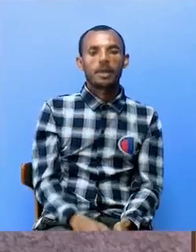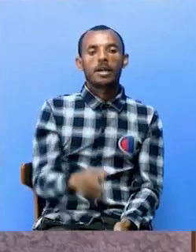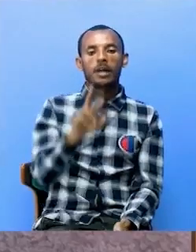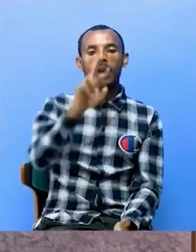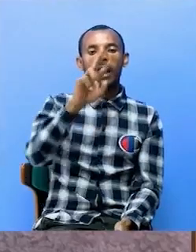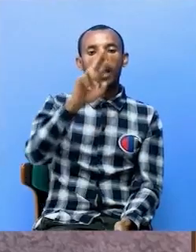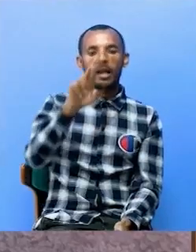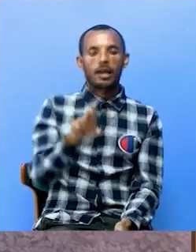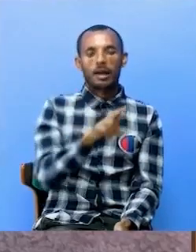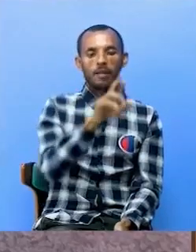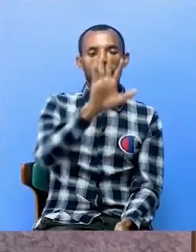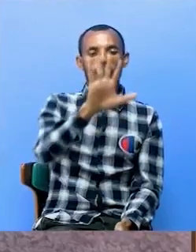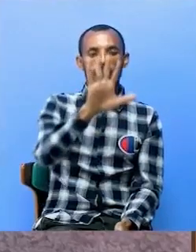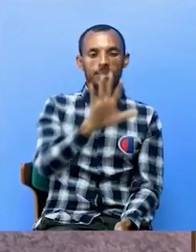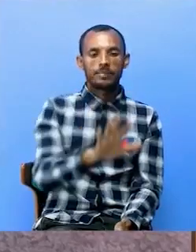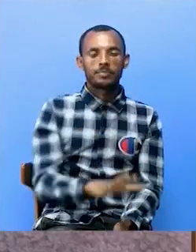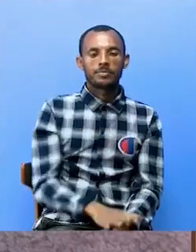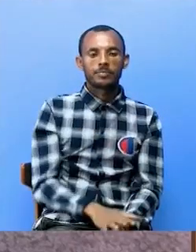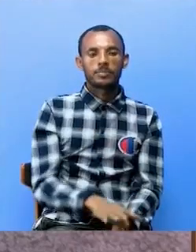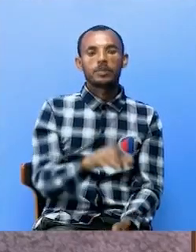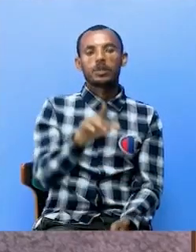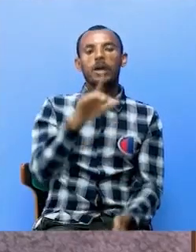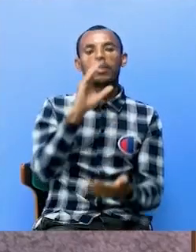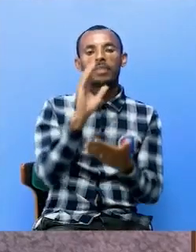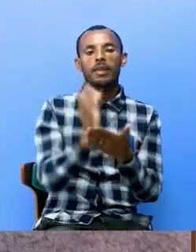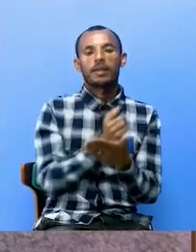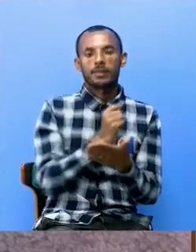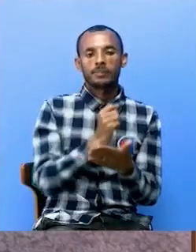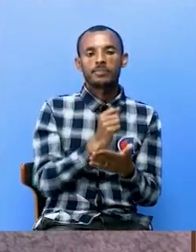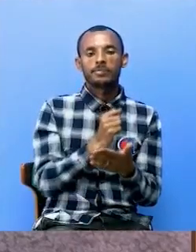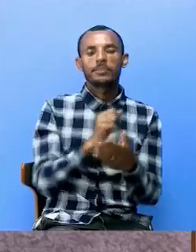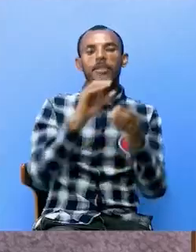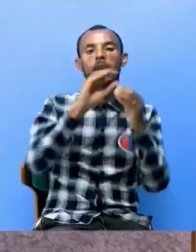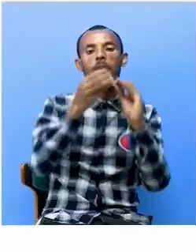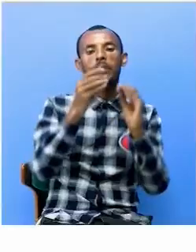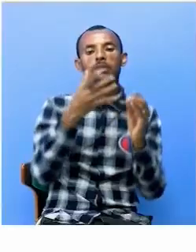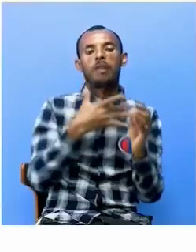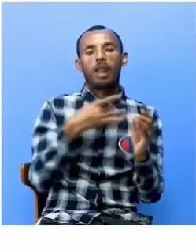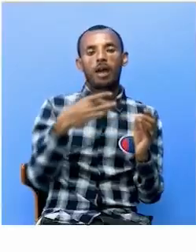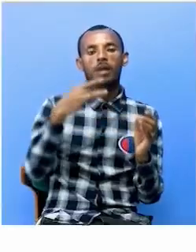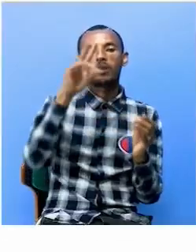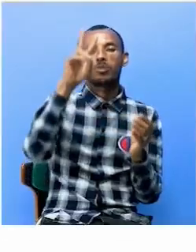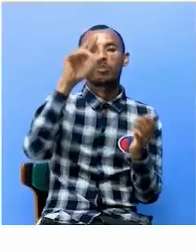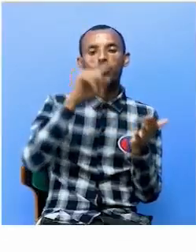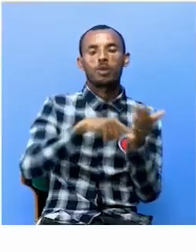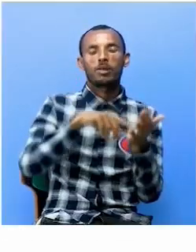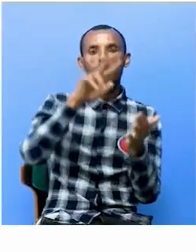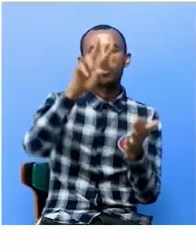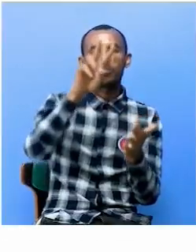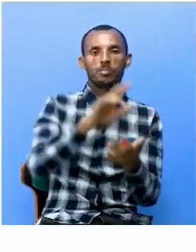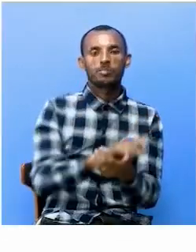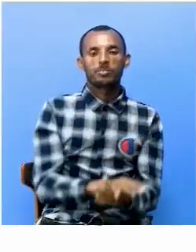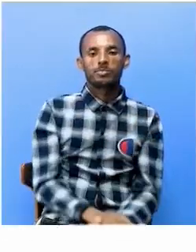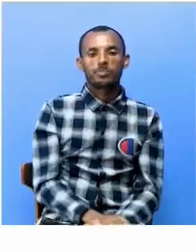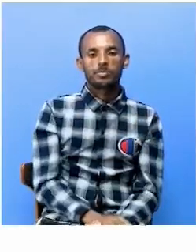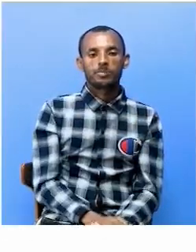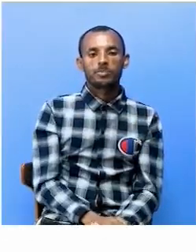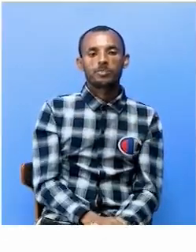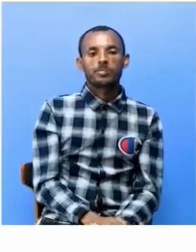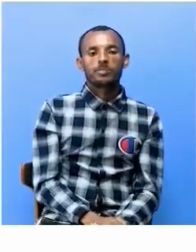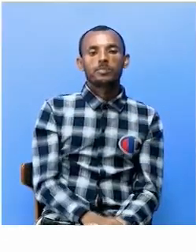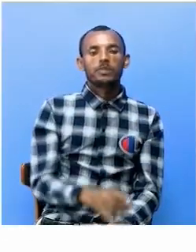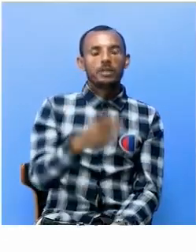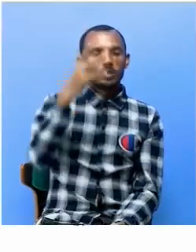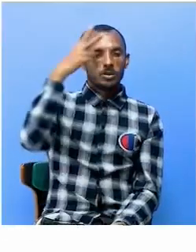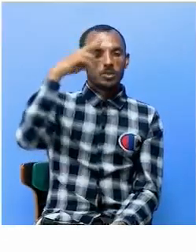radical 5, you can take numbers like 2.2, okay? Take the squared